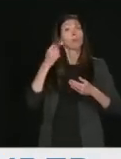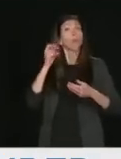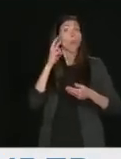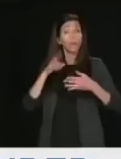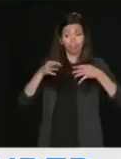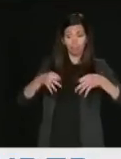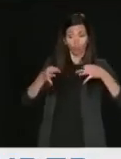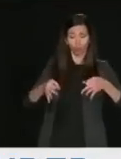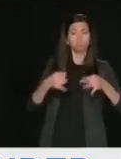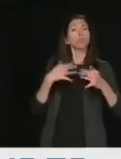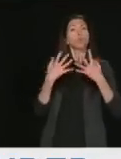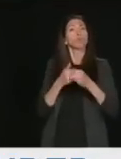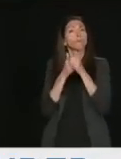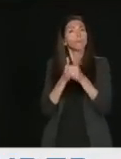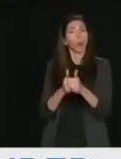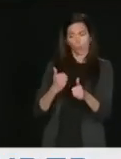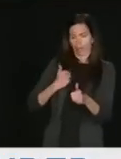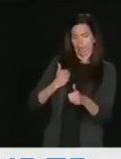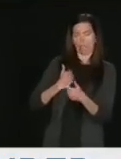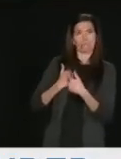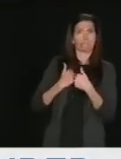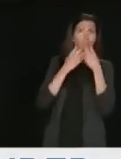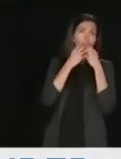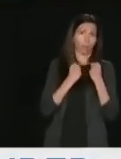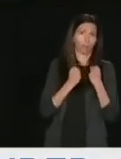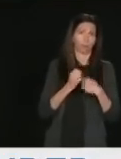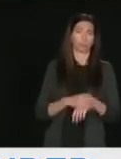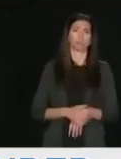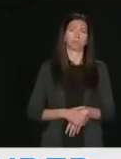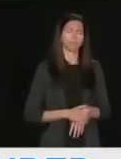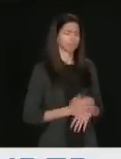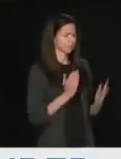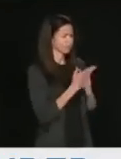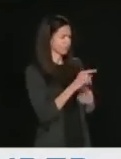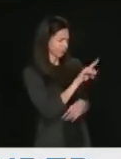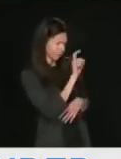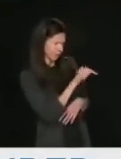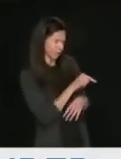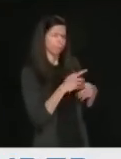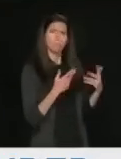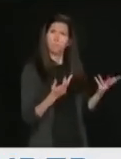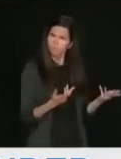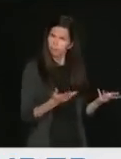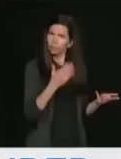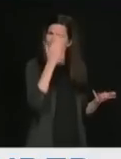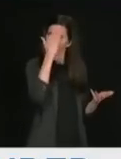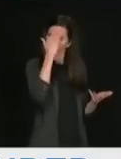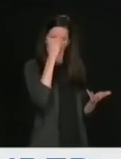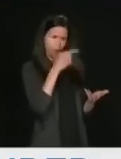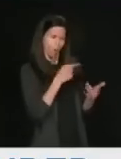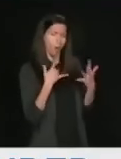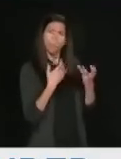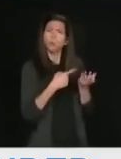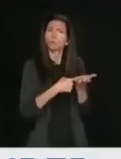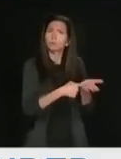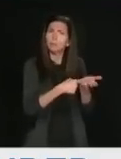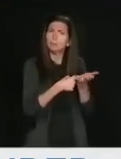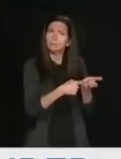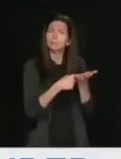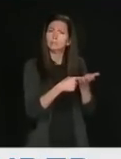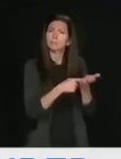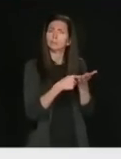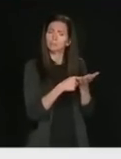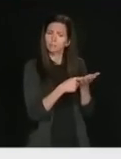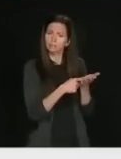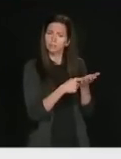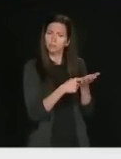As provinces start to reopen, testing and tracing is going to become more important. Now, we understand that that came up in your call with first ministers. What